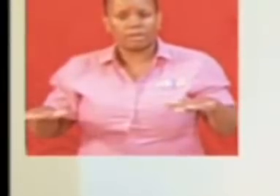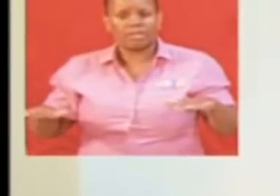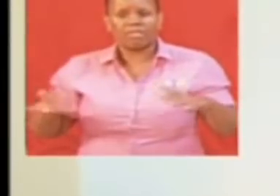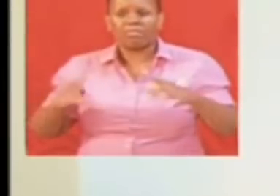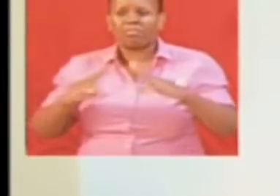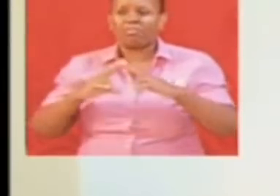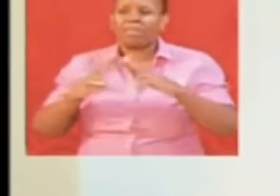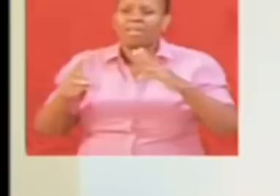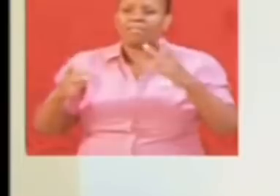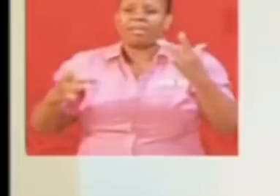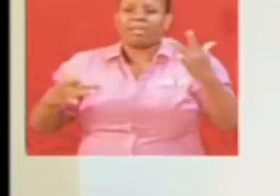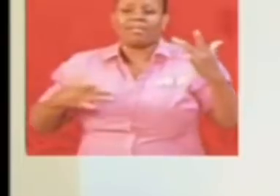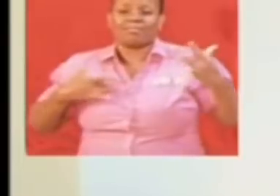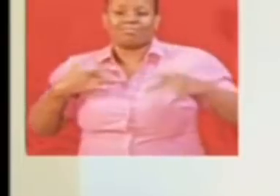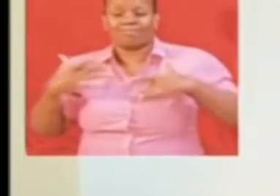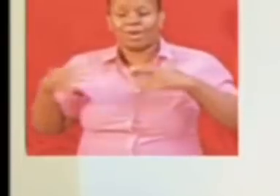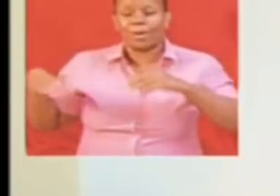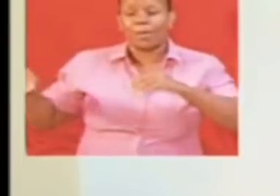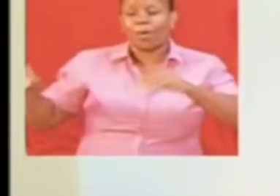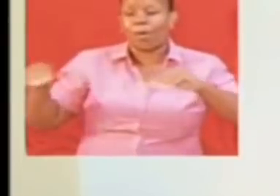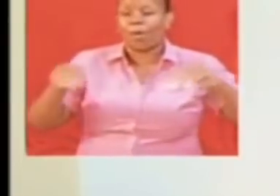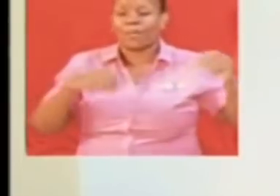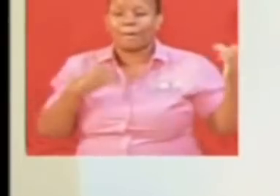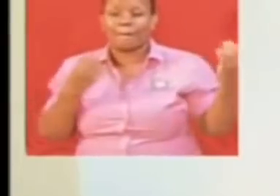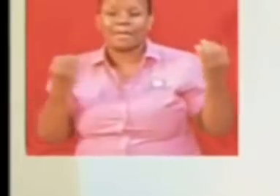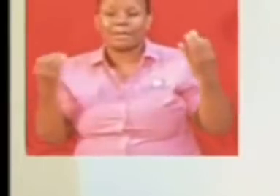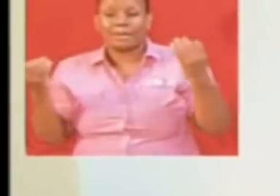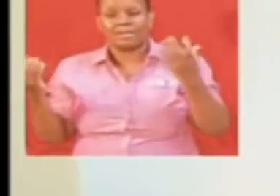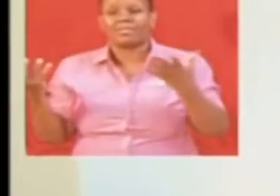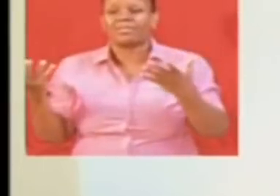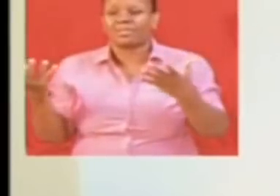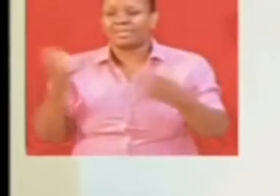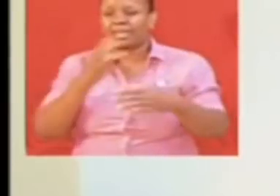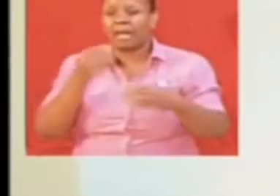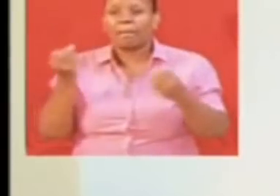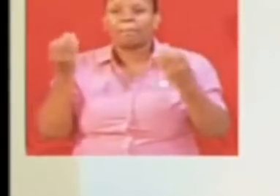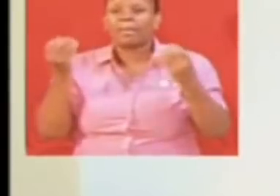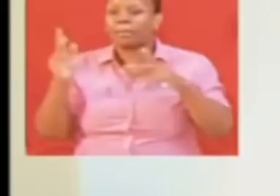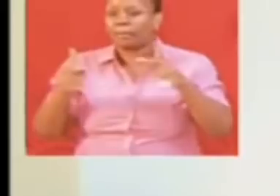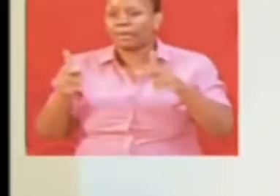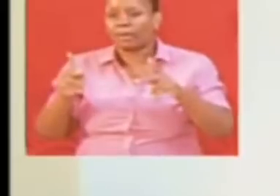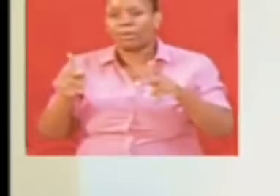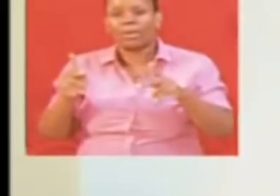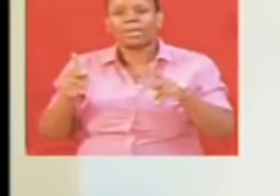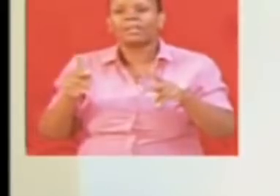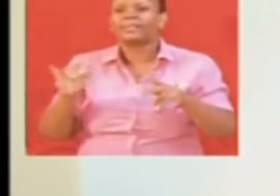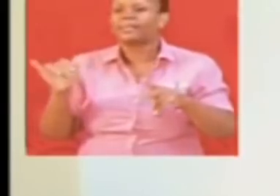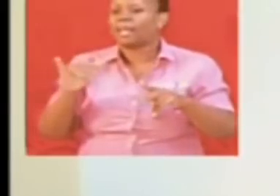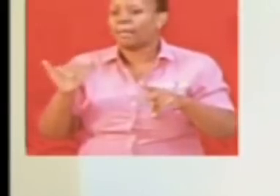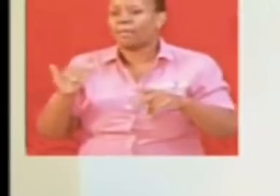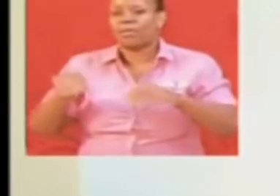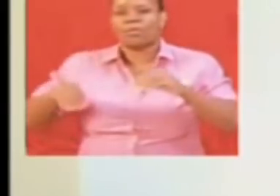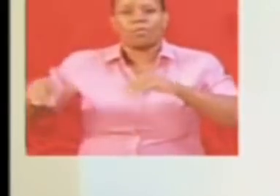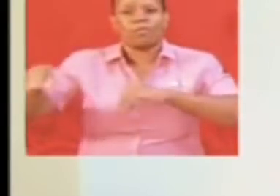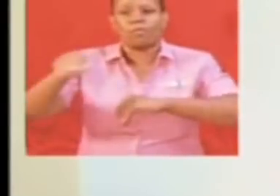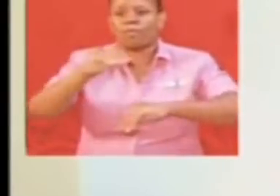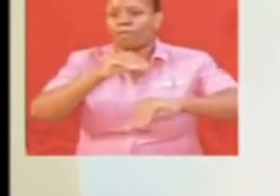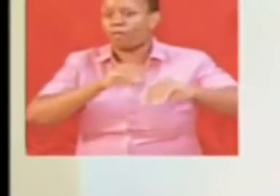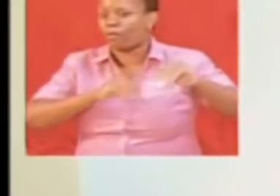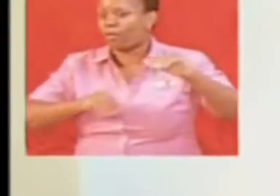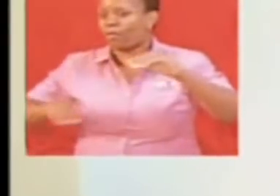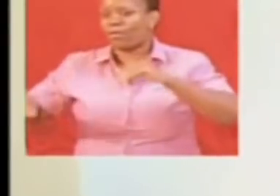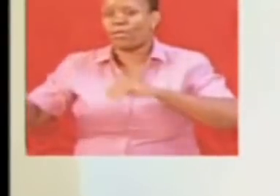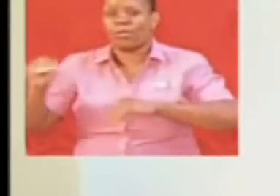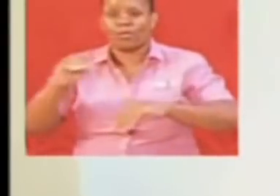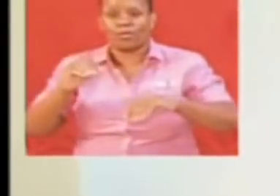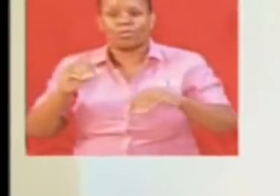the more active the country is, the more exposed we are to getting infected. So these are realities that we face,